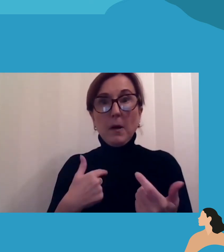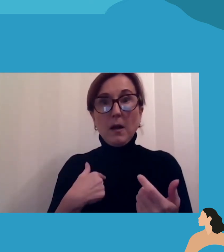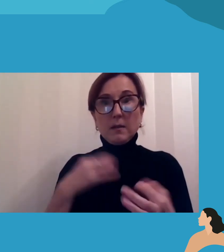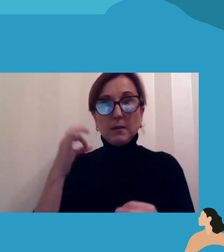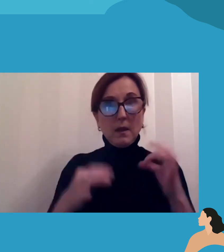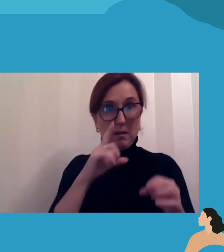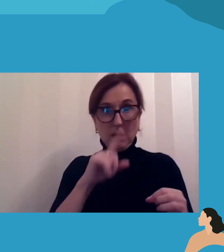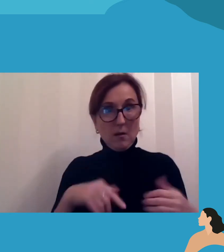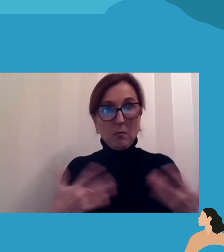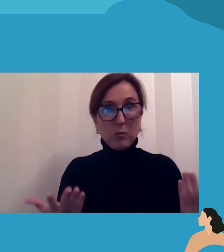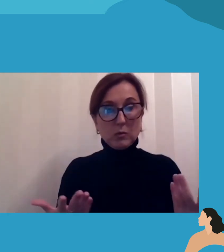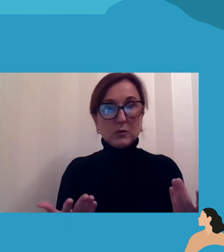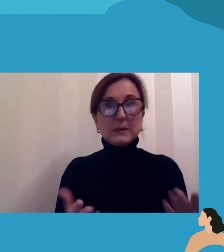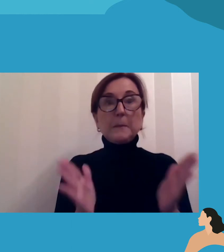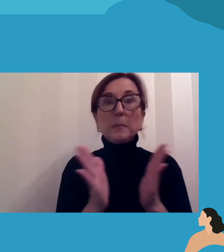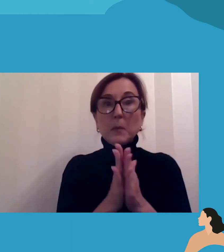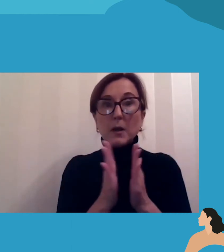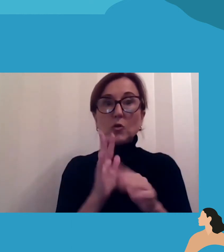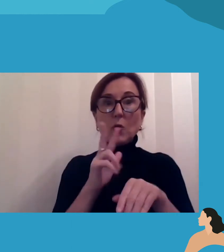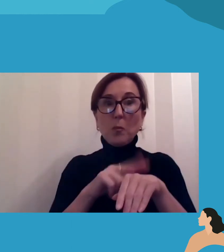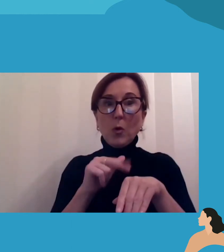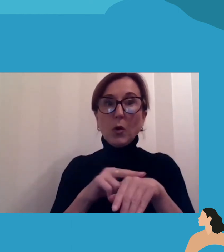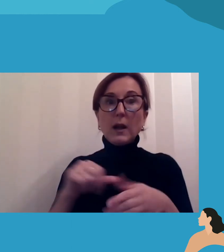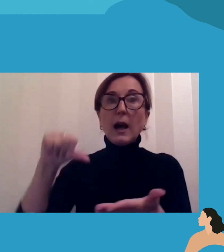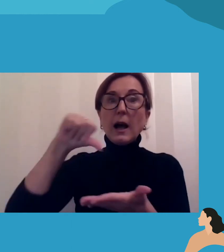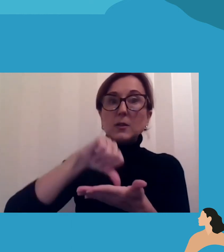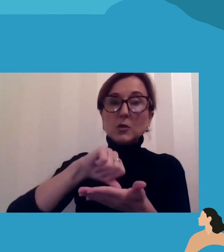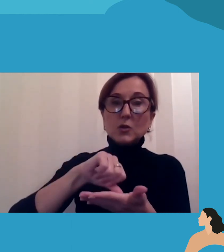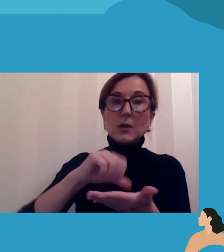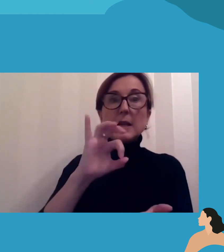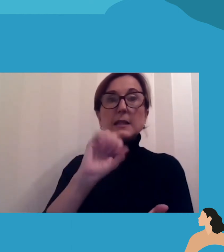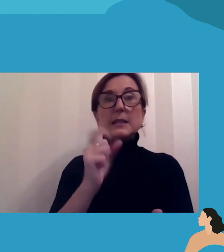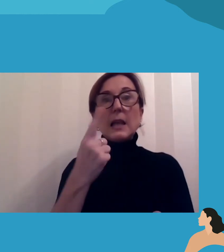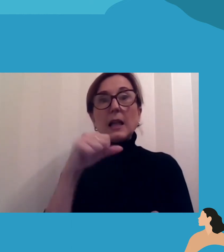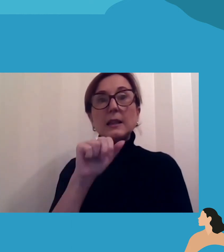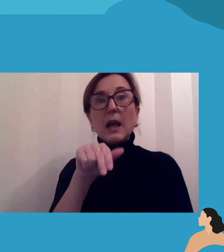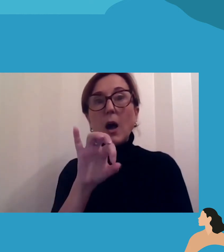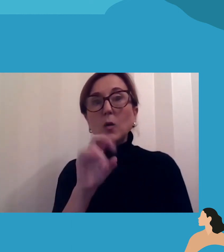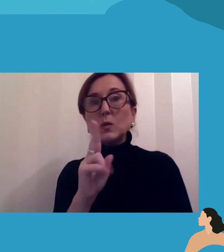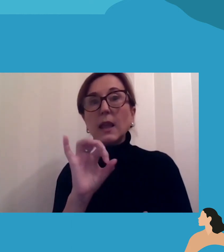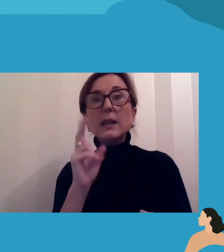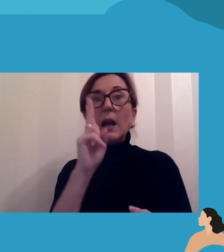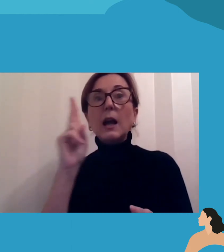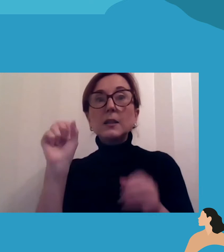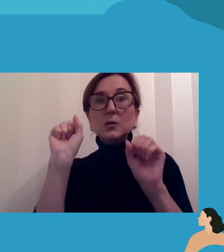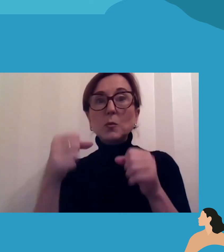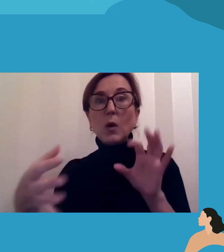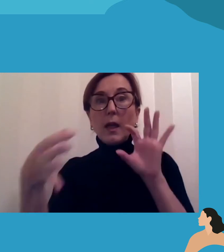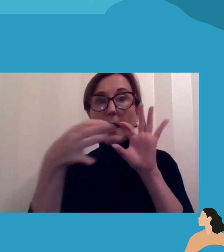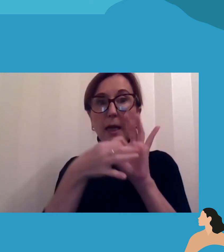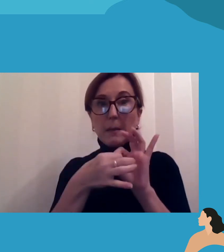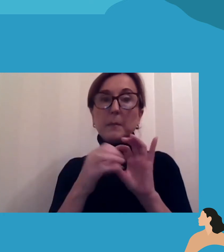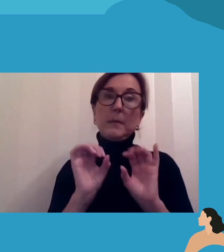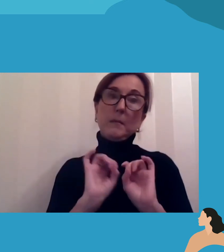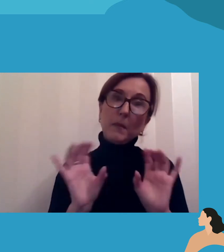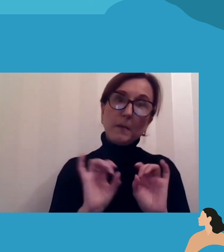we tell that we can shoot without any implications,